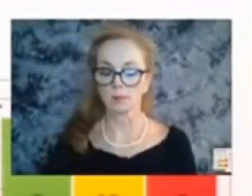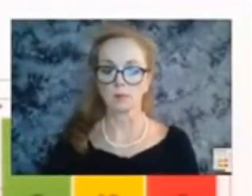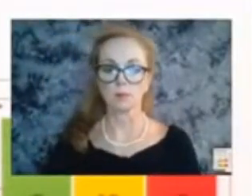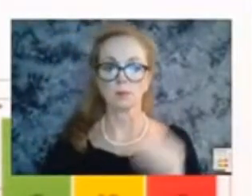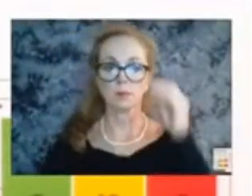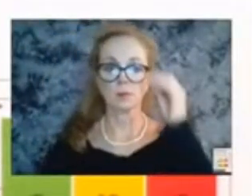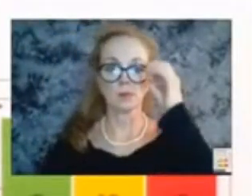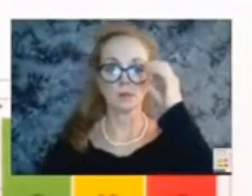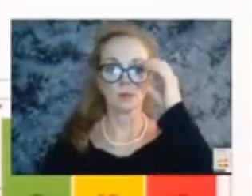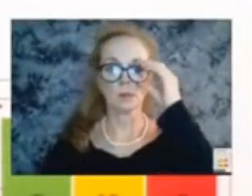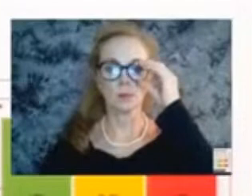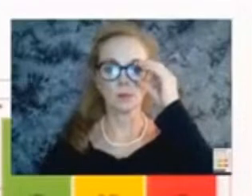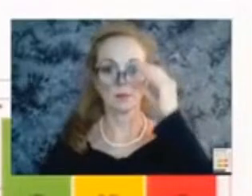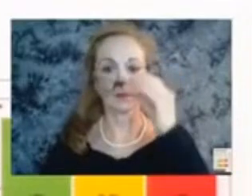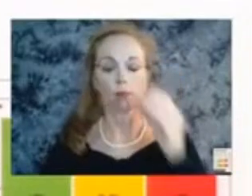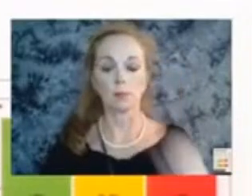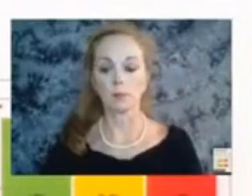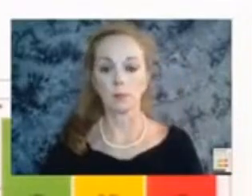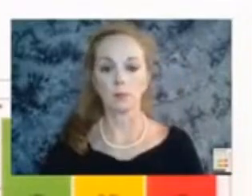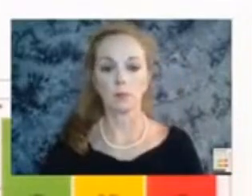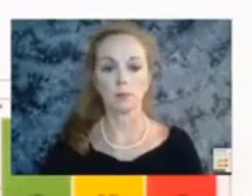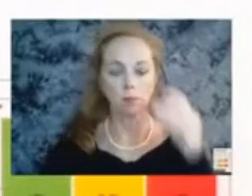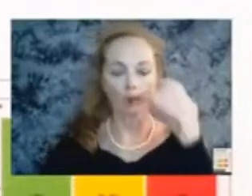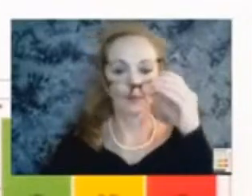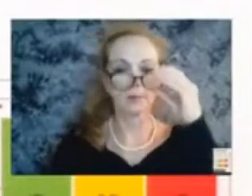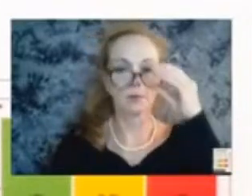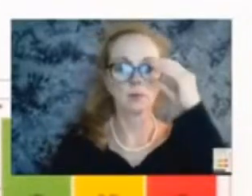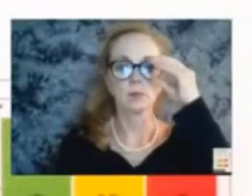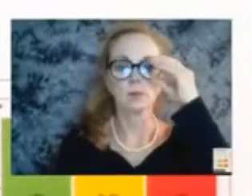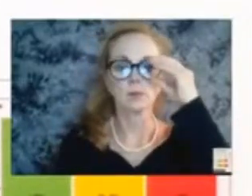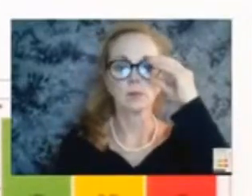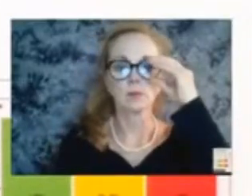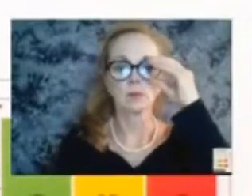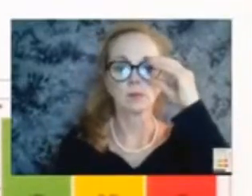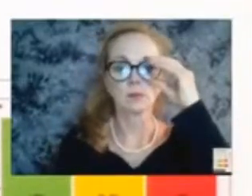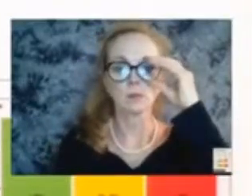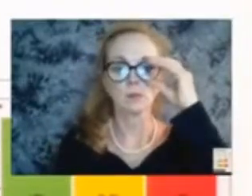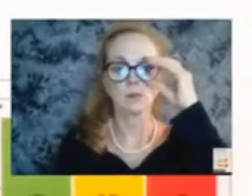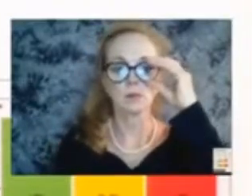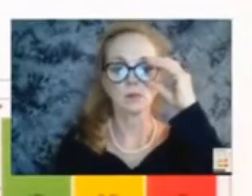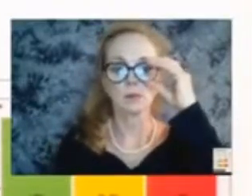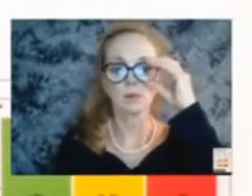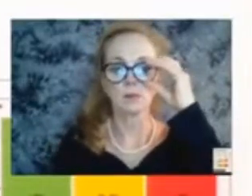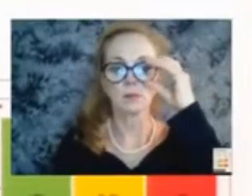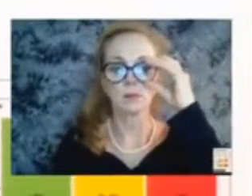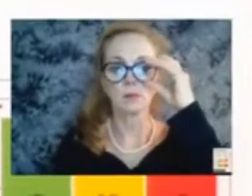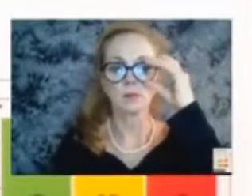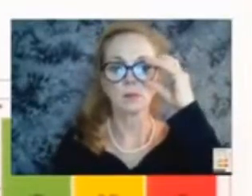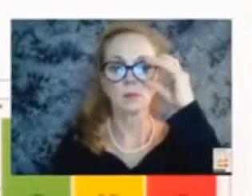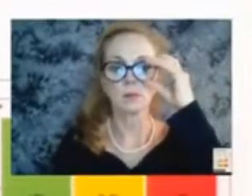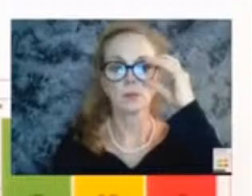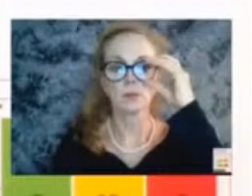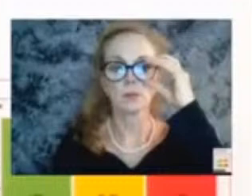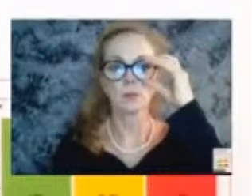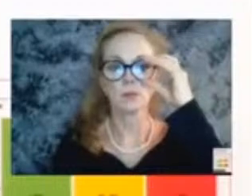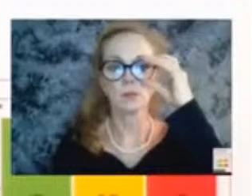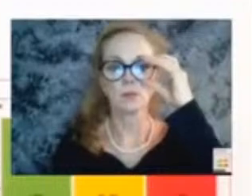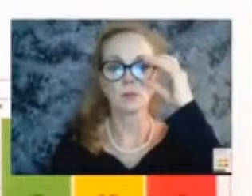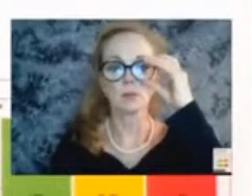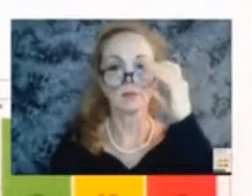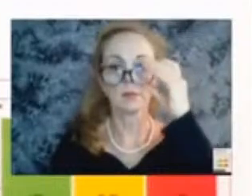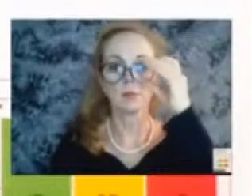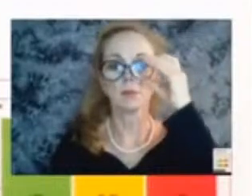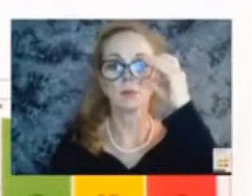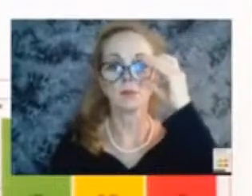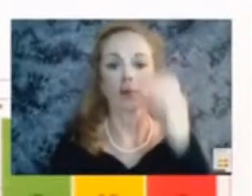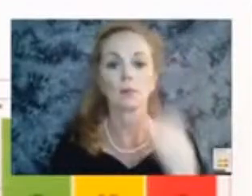tracks several, and they are case positivity rate and the percent of positivity tests. And the reason we focused on those is because